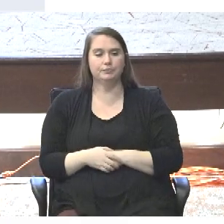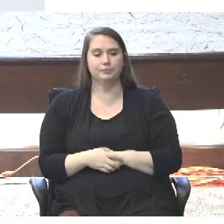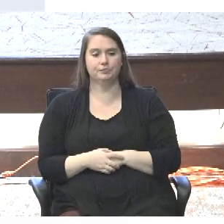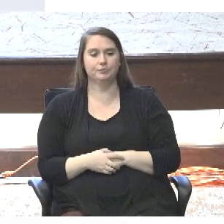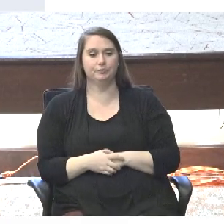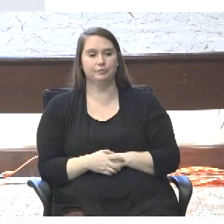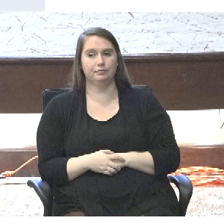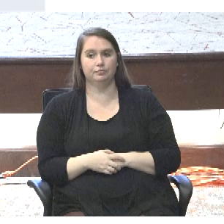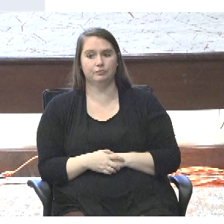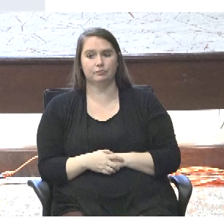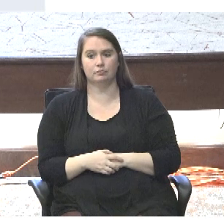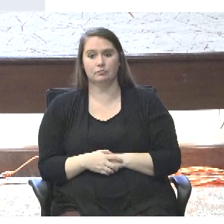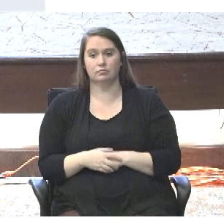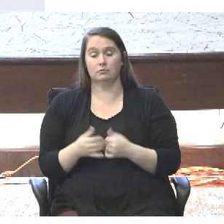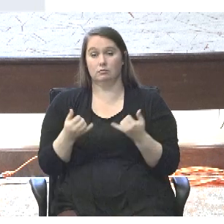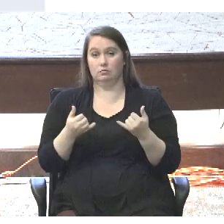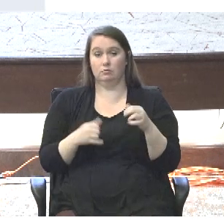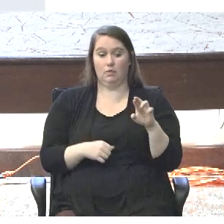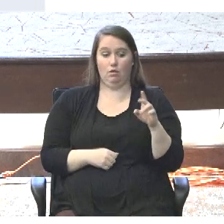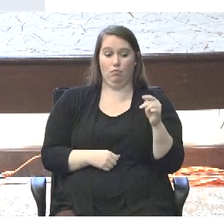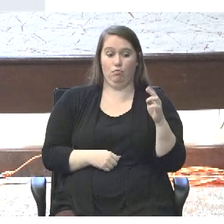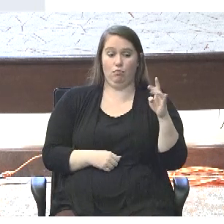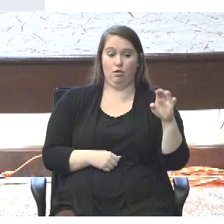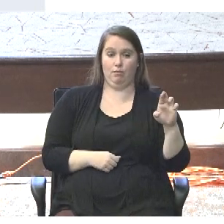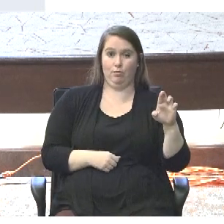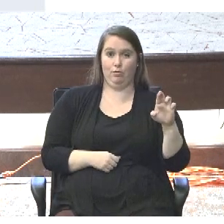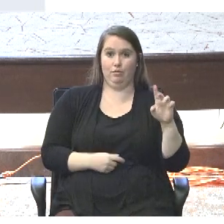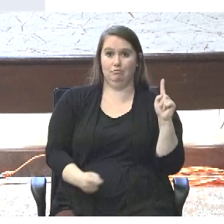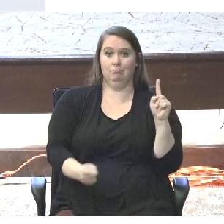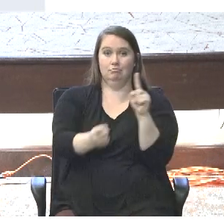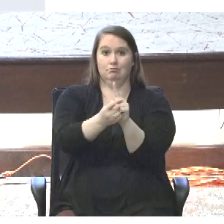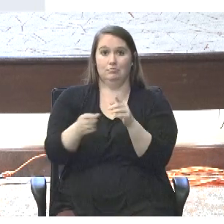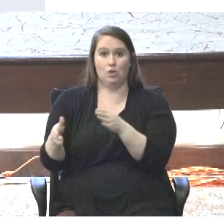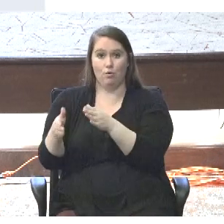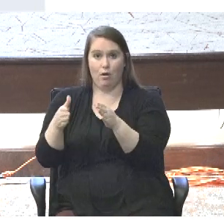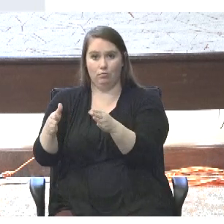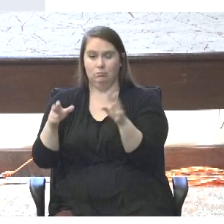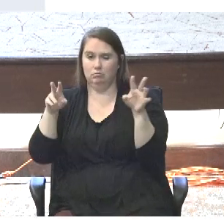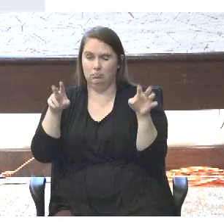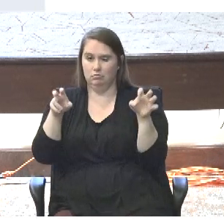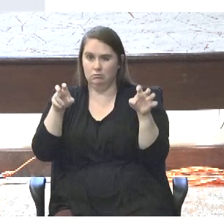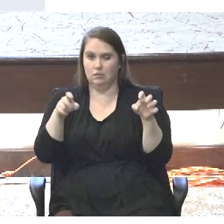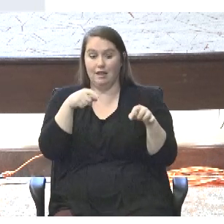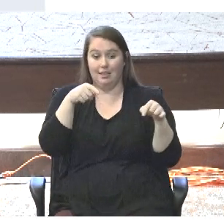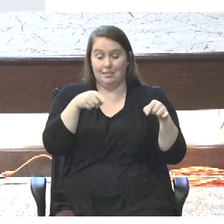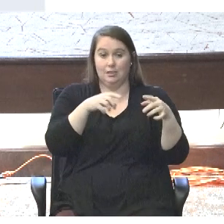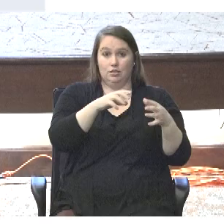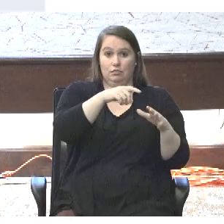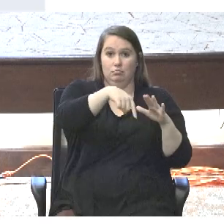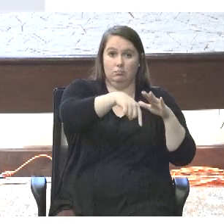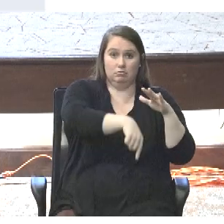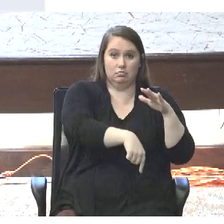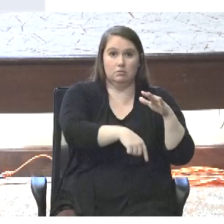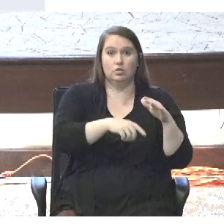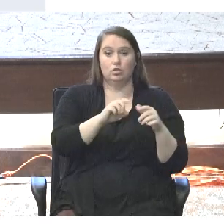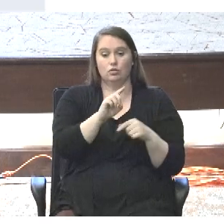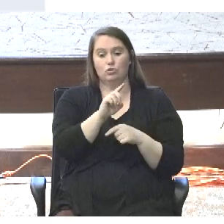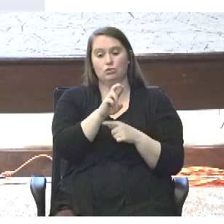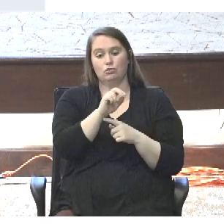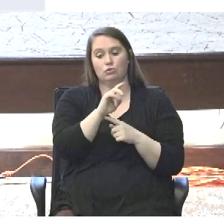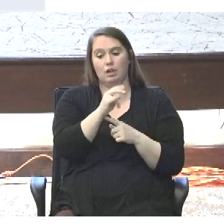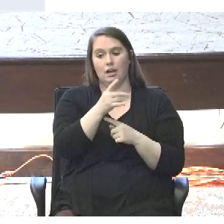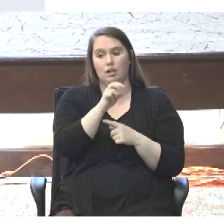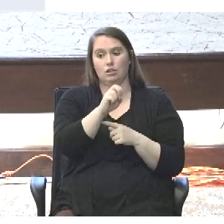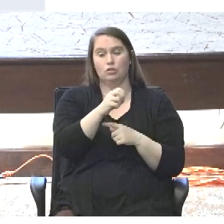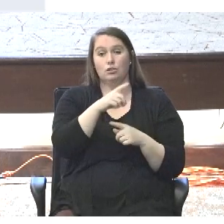This is where the rubber meets the road. This is the street and the drainage combined. I told you the drainage, we were saving